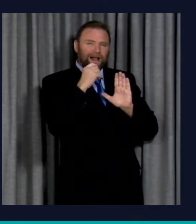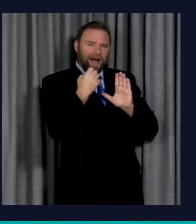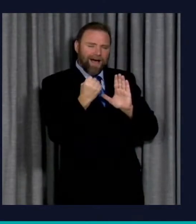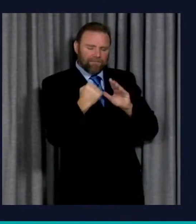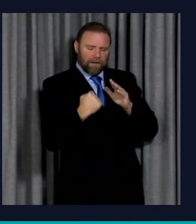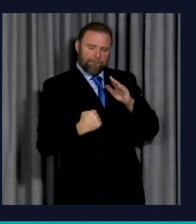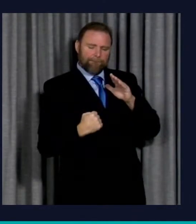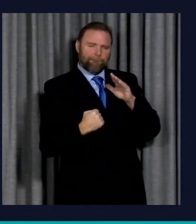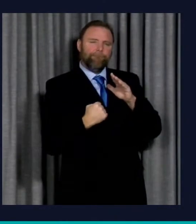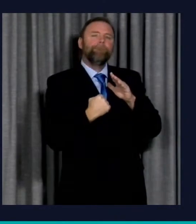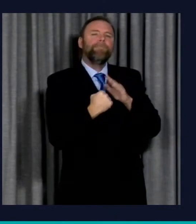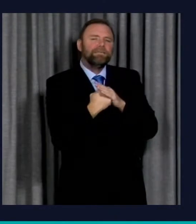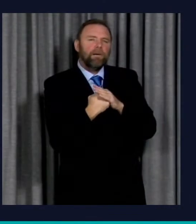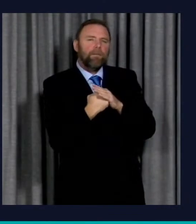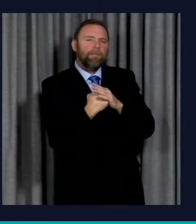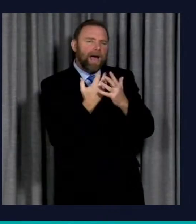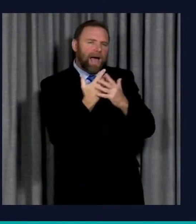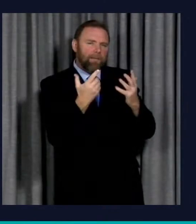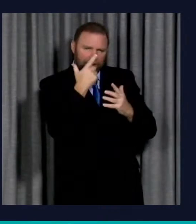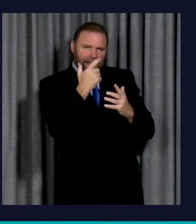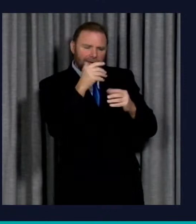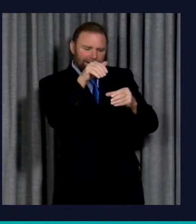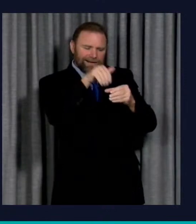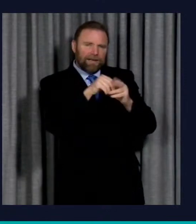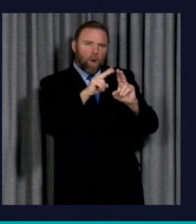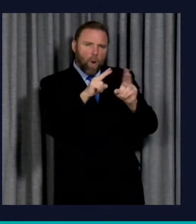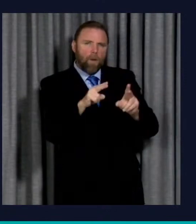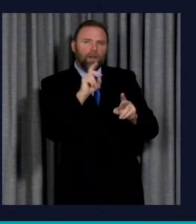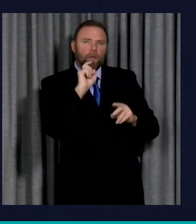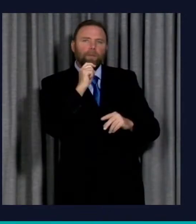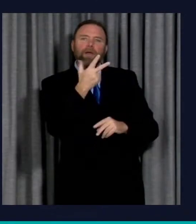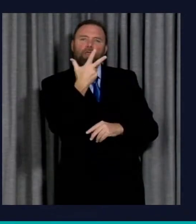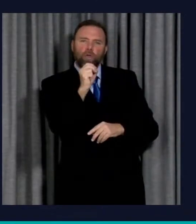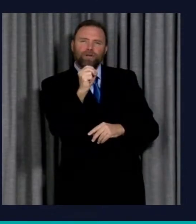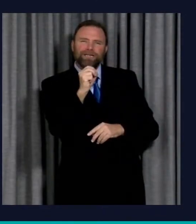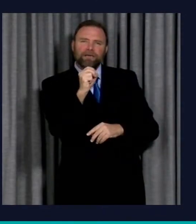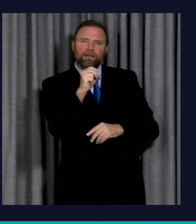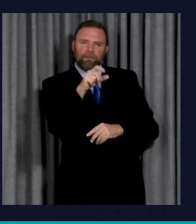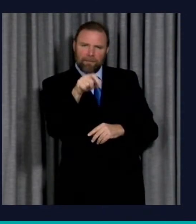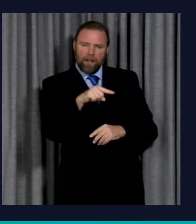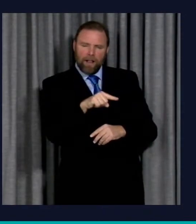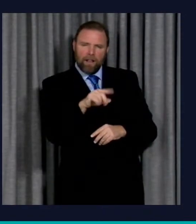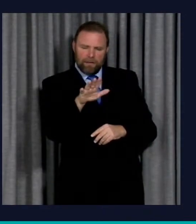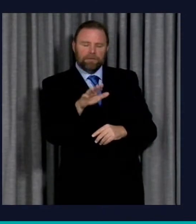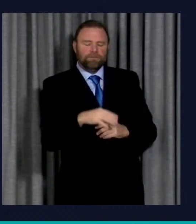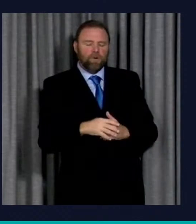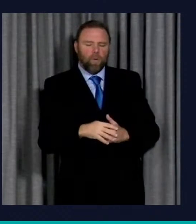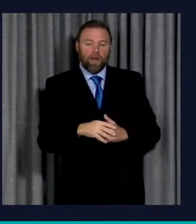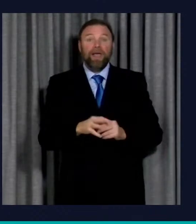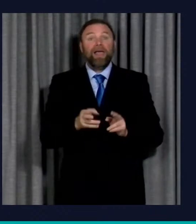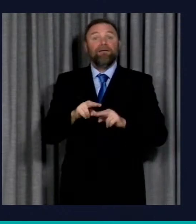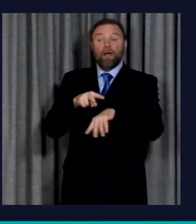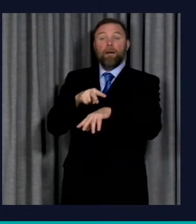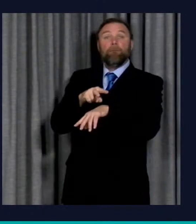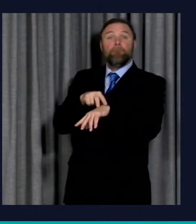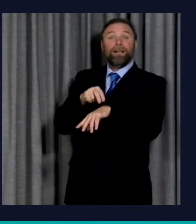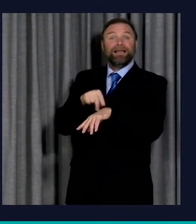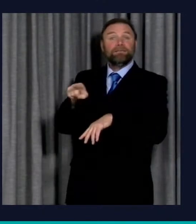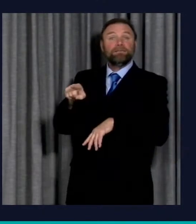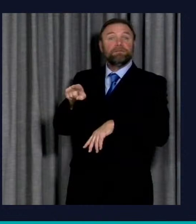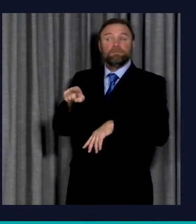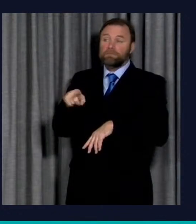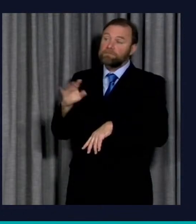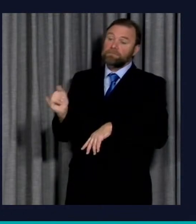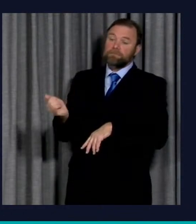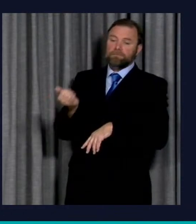of people who can gather inside a home, and that will be 30 people. So if the police do receive